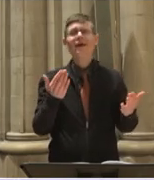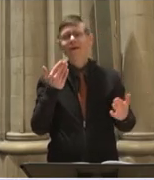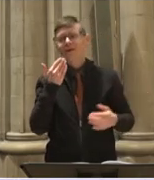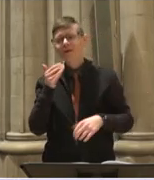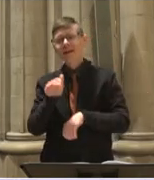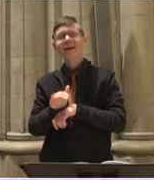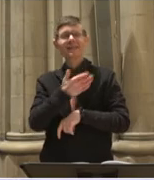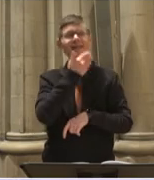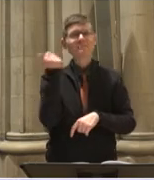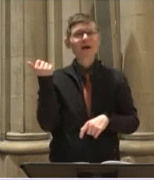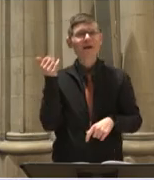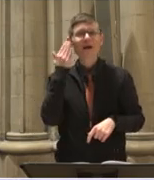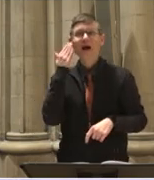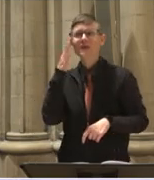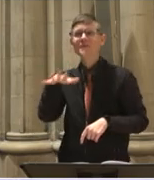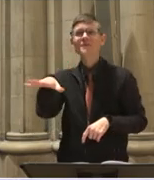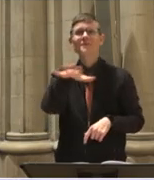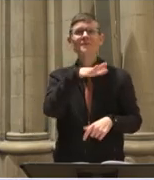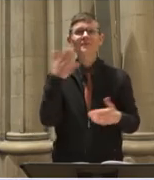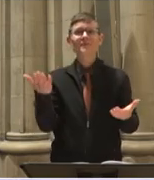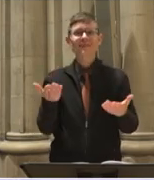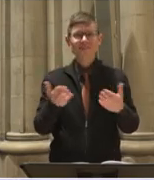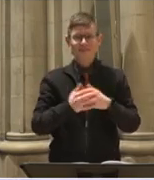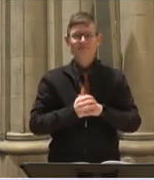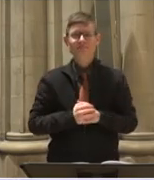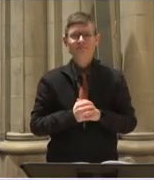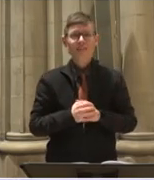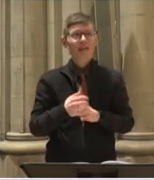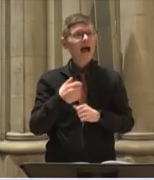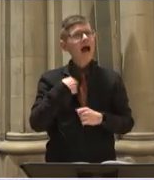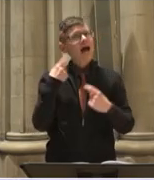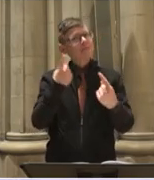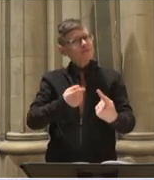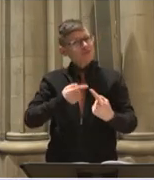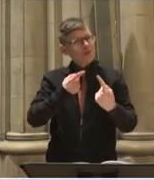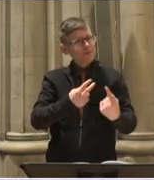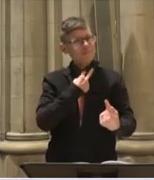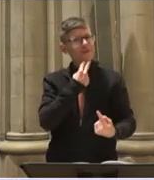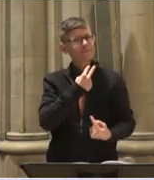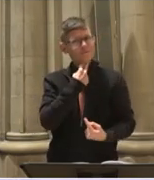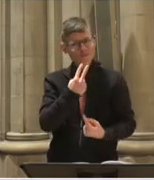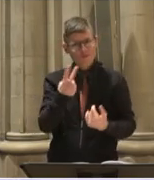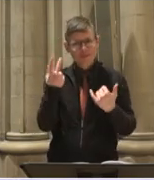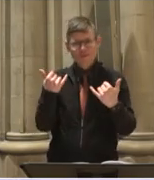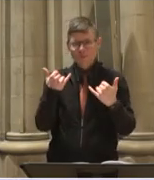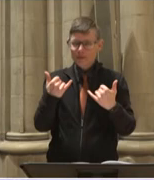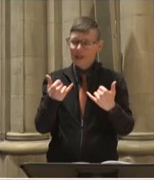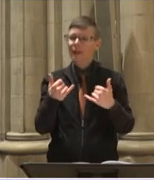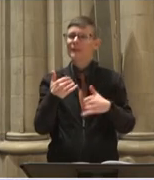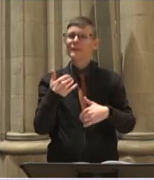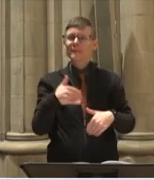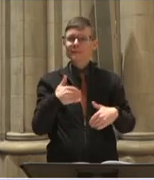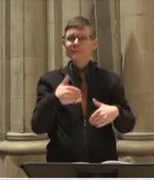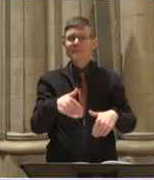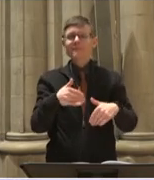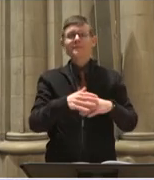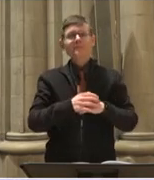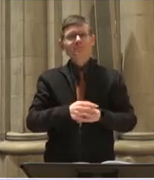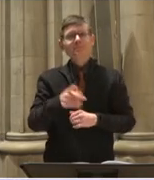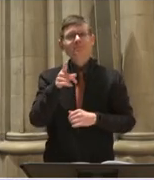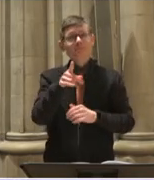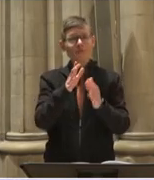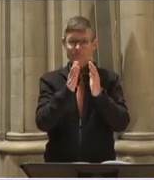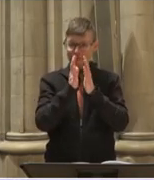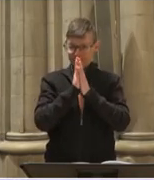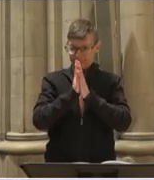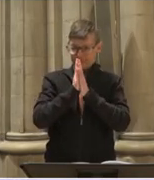Oh, that's better. I knew you were out there. I'm struggling with my voice a little bit this evening, so you